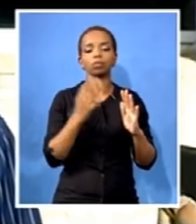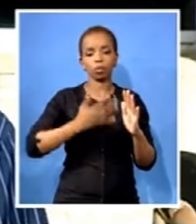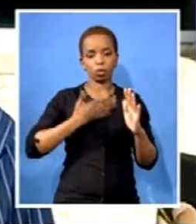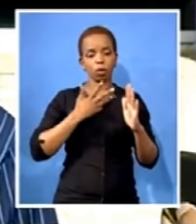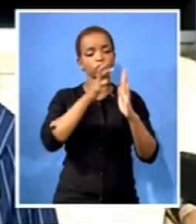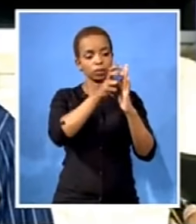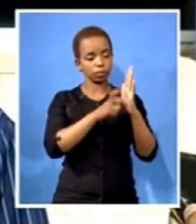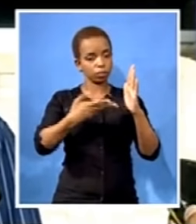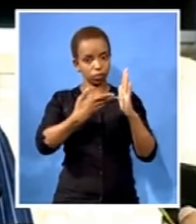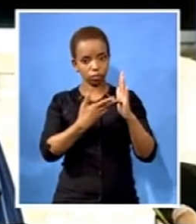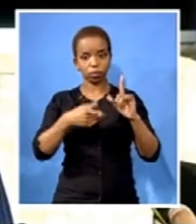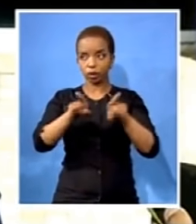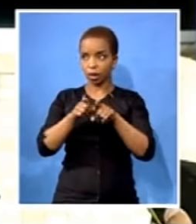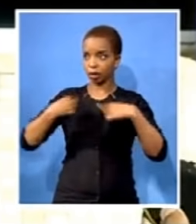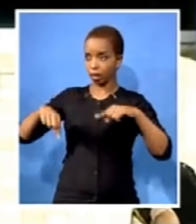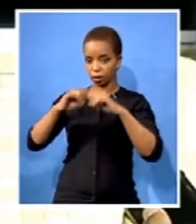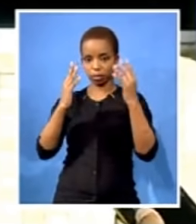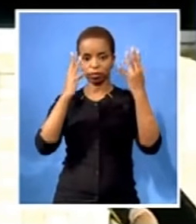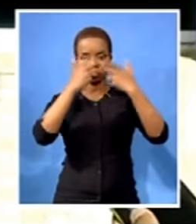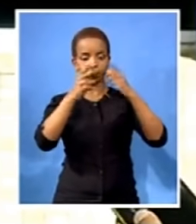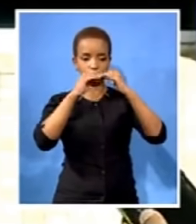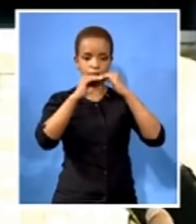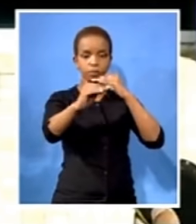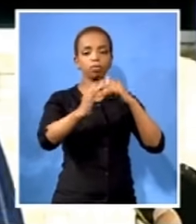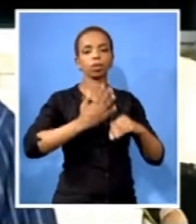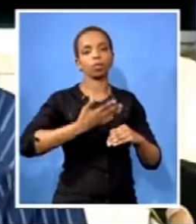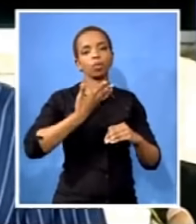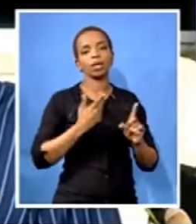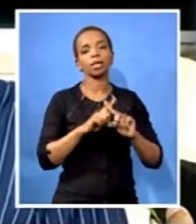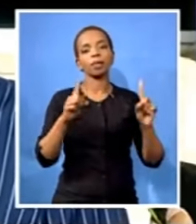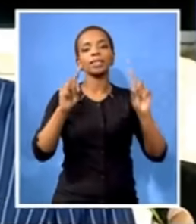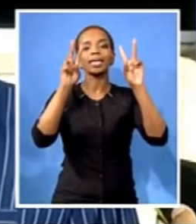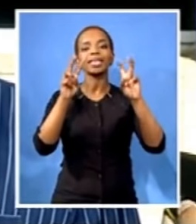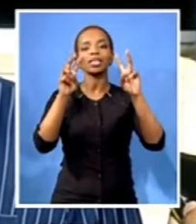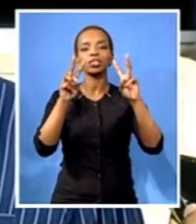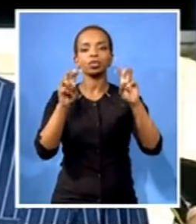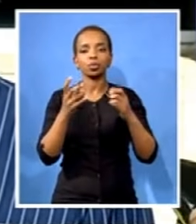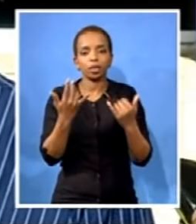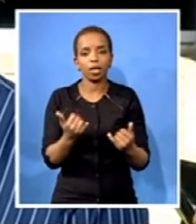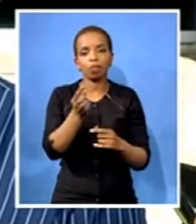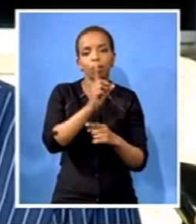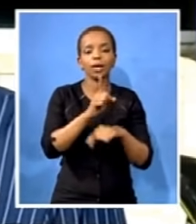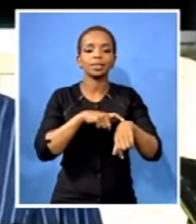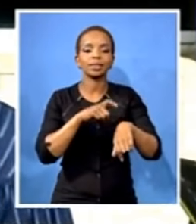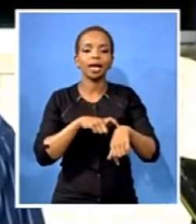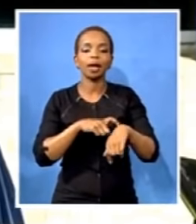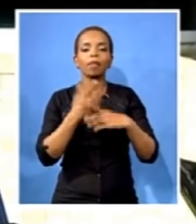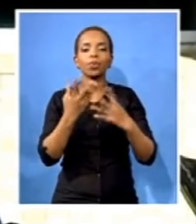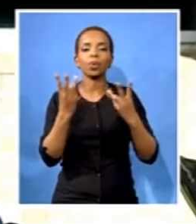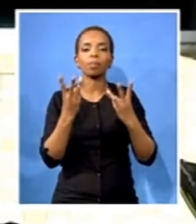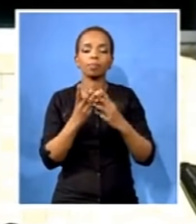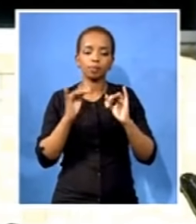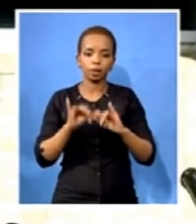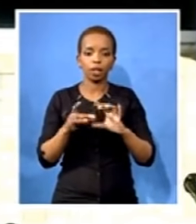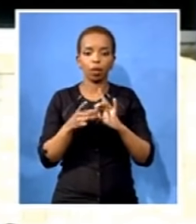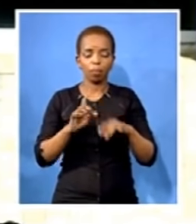of the time in the context of the curfew, that those who travel from far and the curfew catches them on the road,